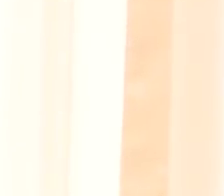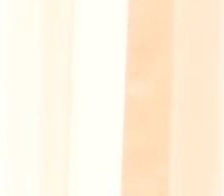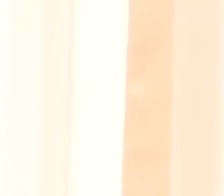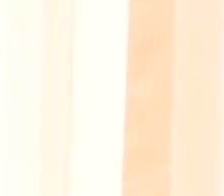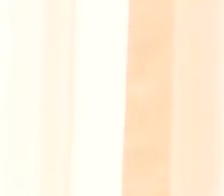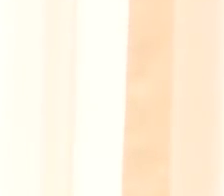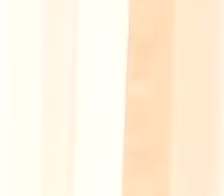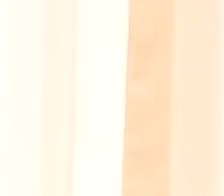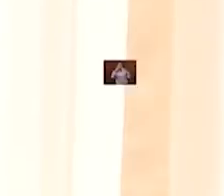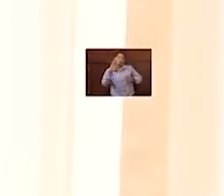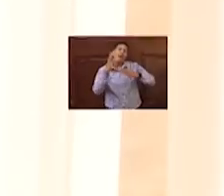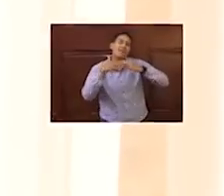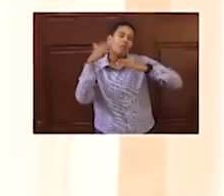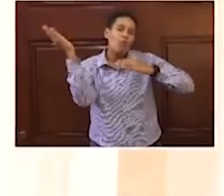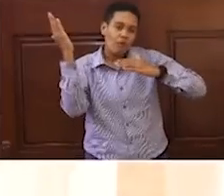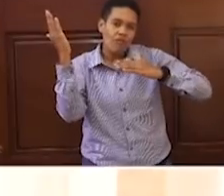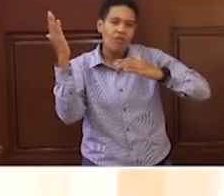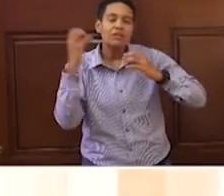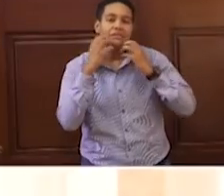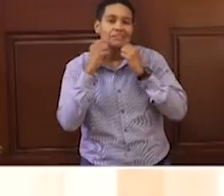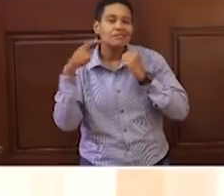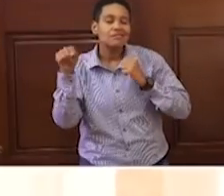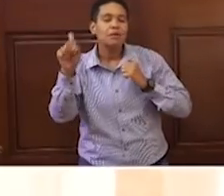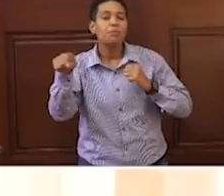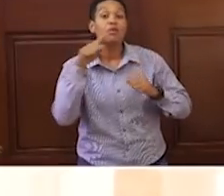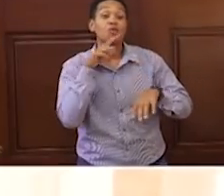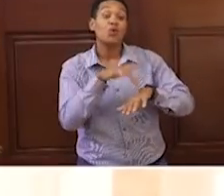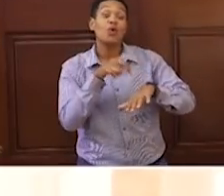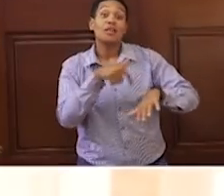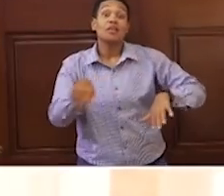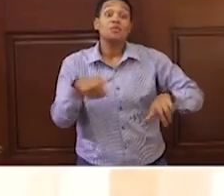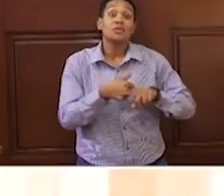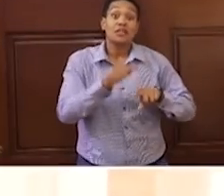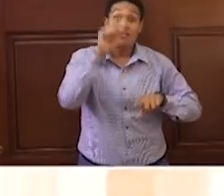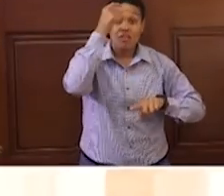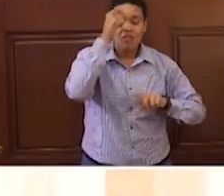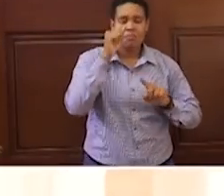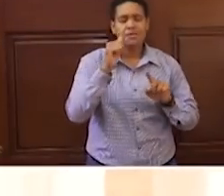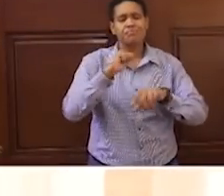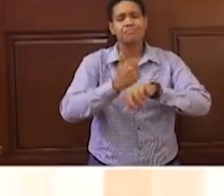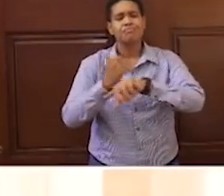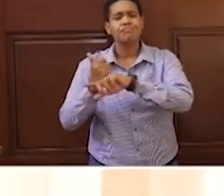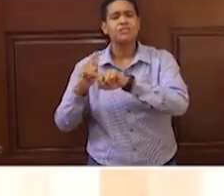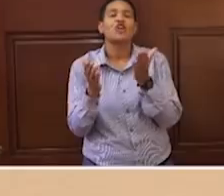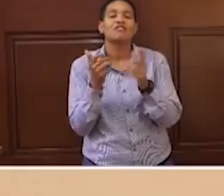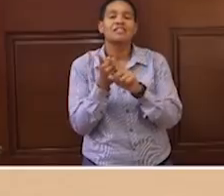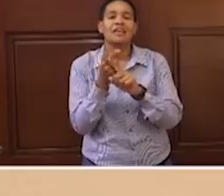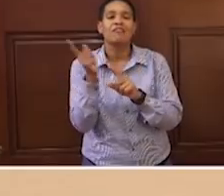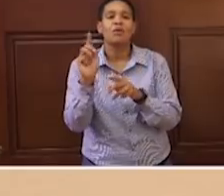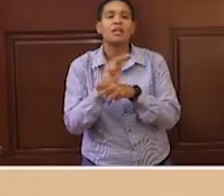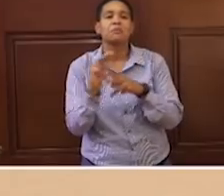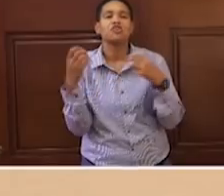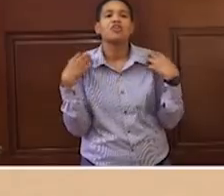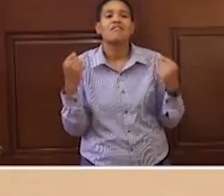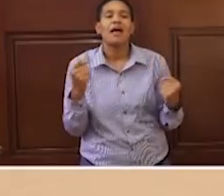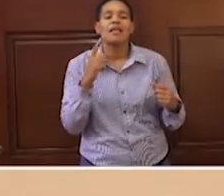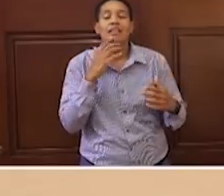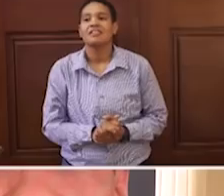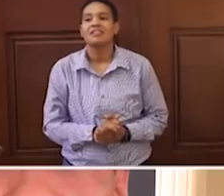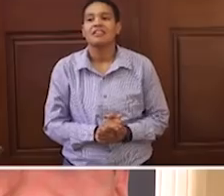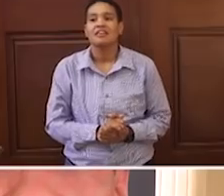about 65 and older. And so earlier this week, the government implemented several measures that we're going to talk about today. The present